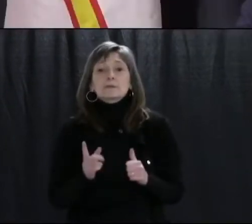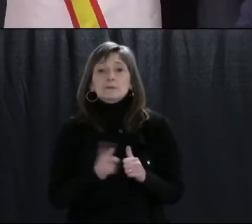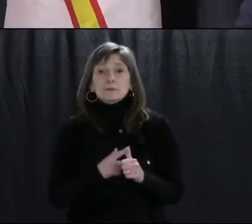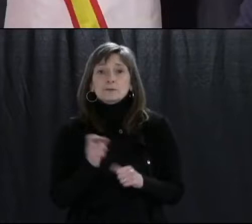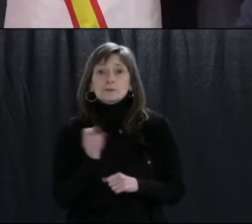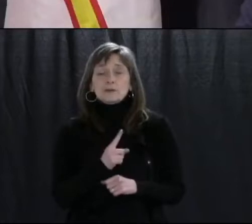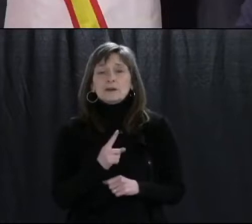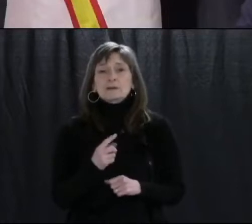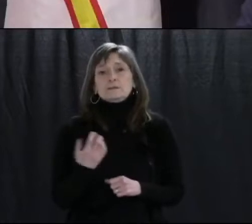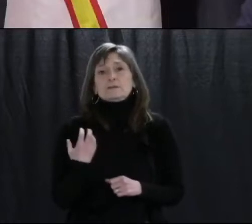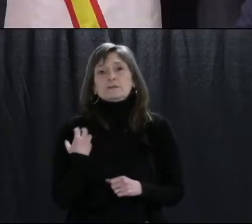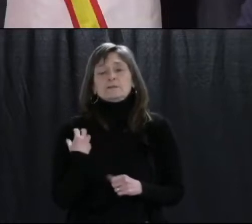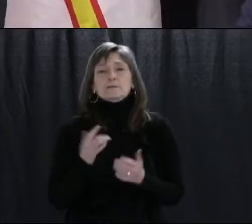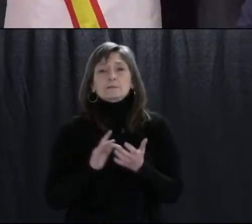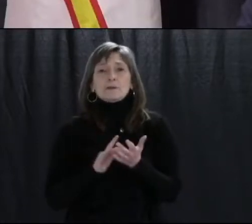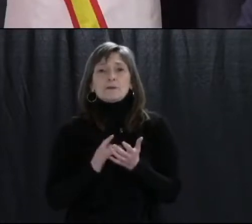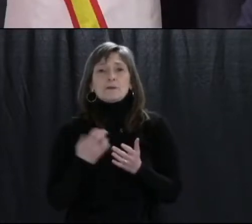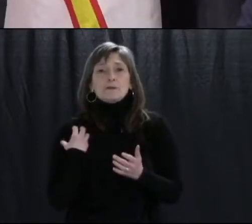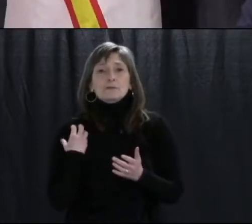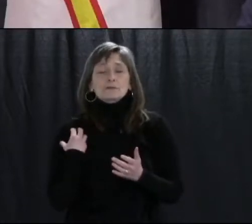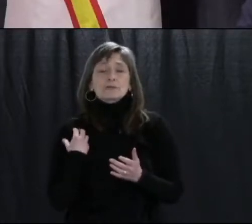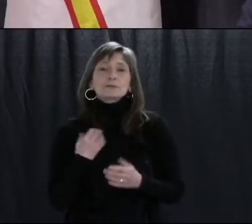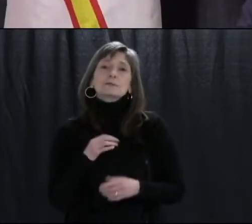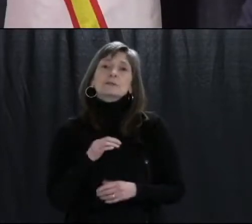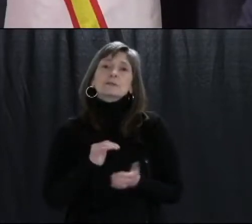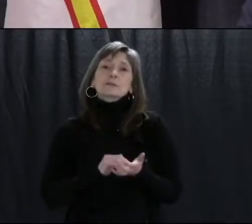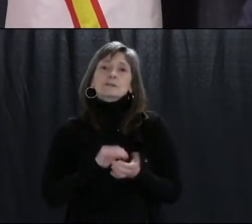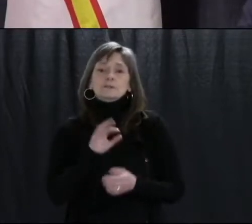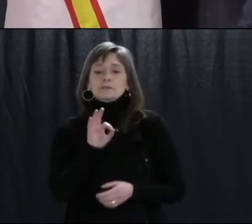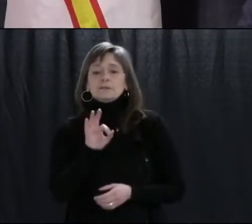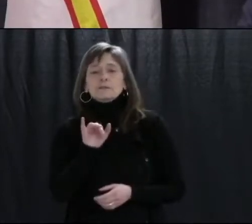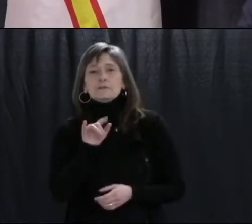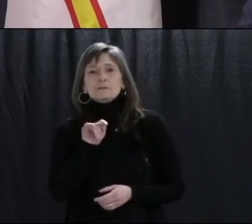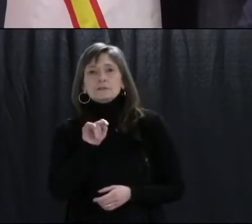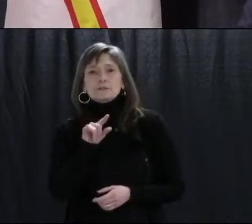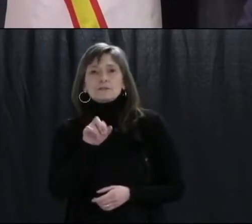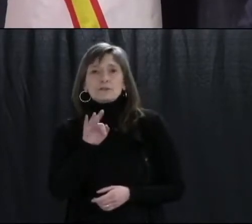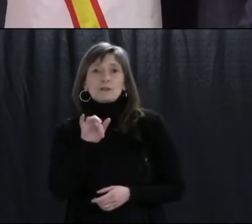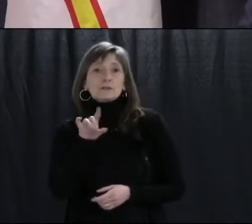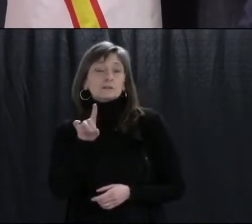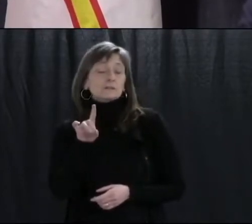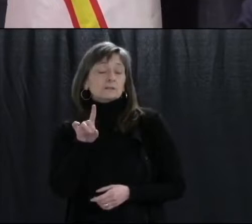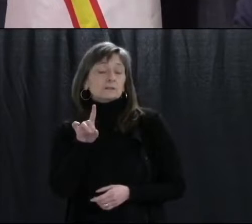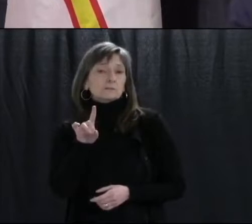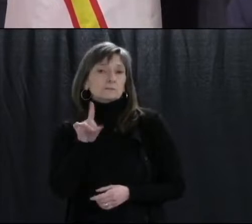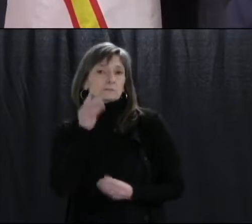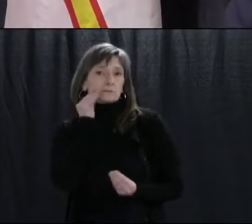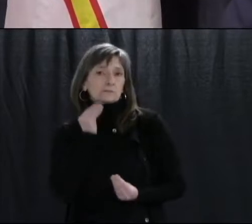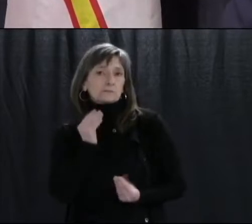the Chief Medical Officer, Dr. Janice Fitzgerald, to give us an update on the overnight results.